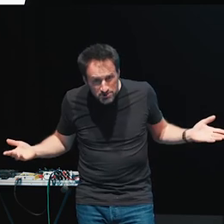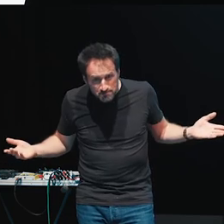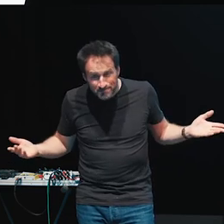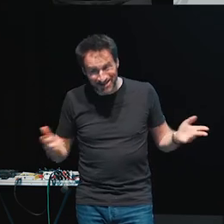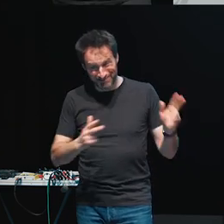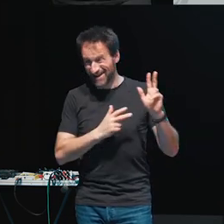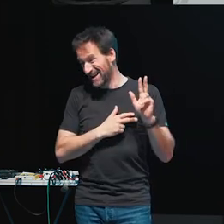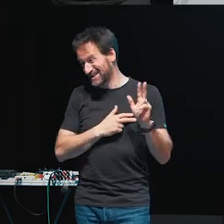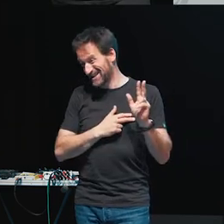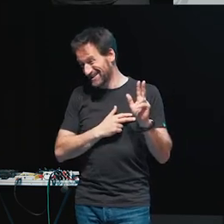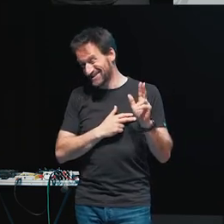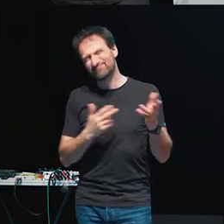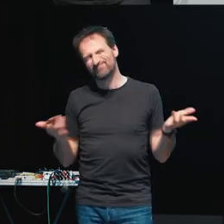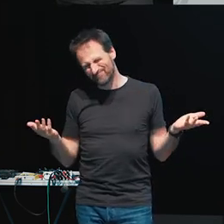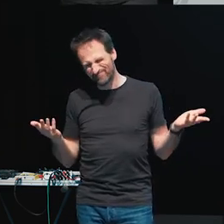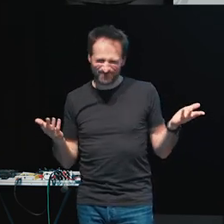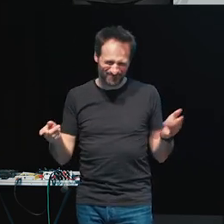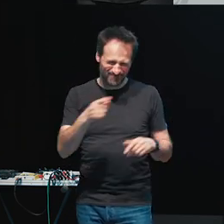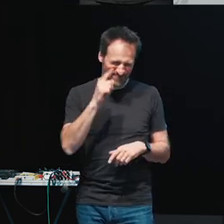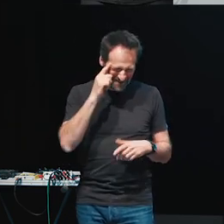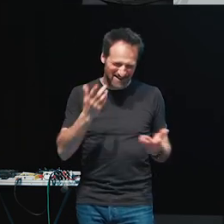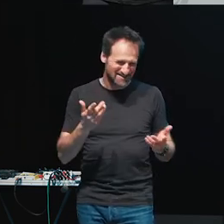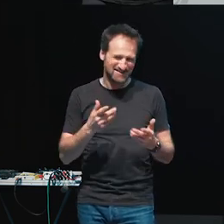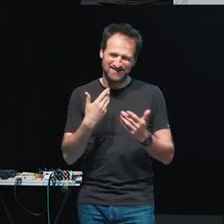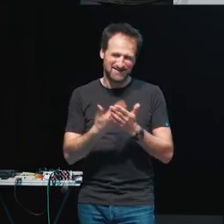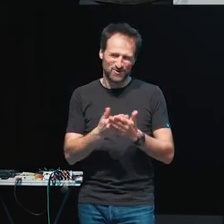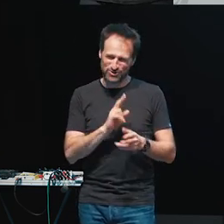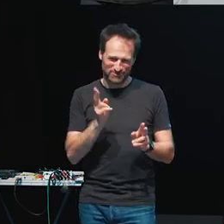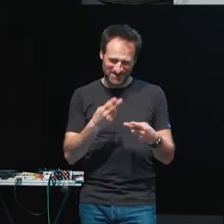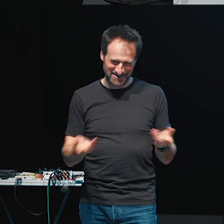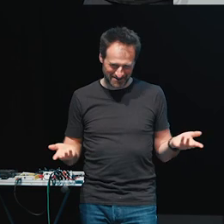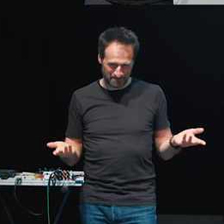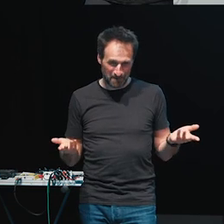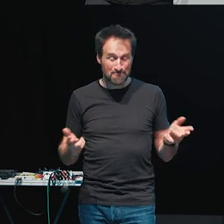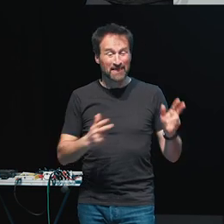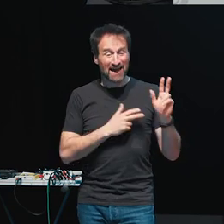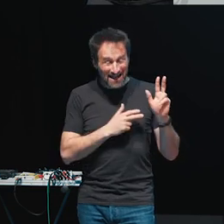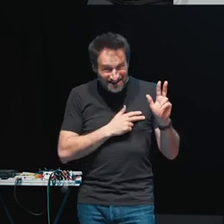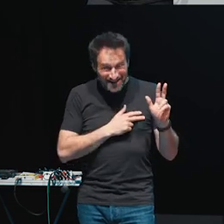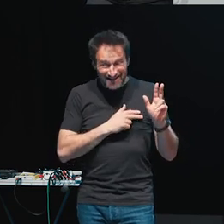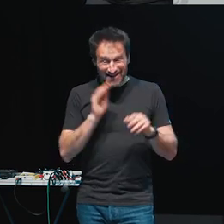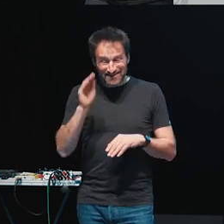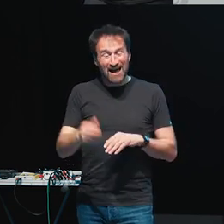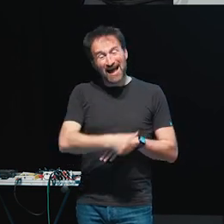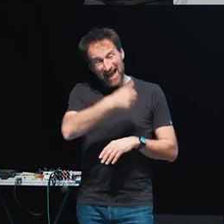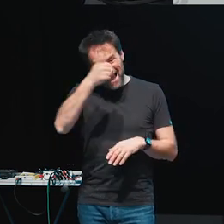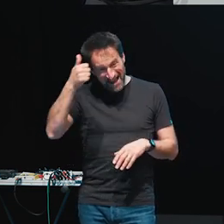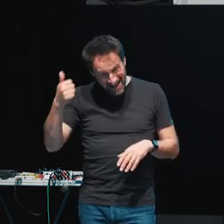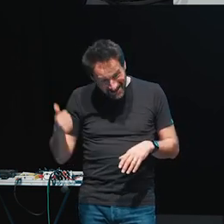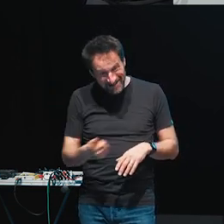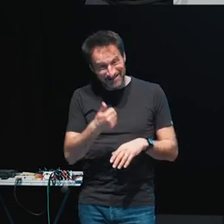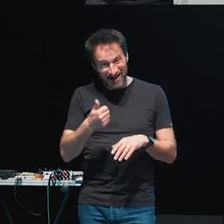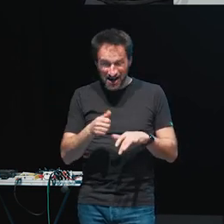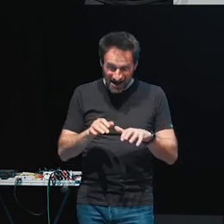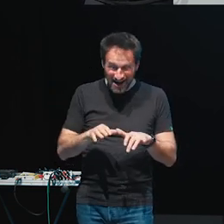in reality, of course, as you can imagine, that is not completely true. In reality, after a year of this